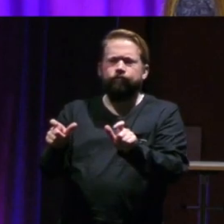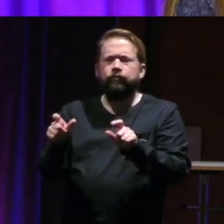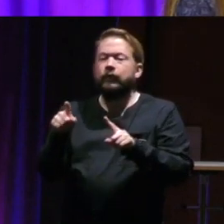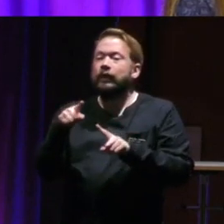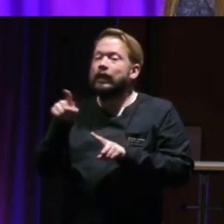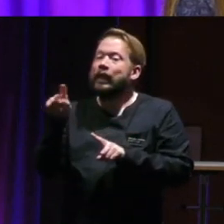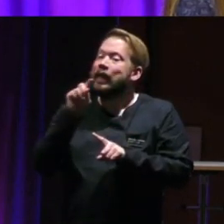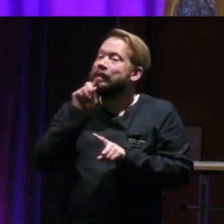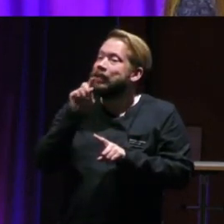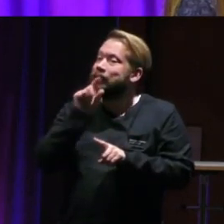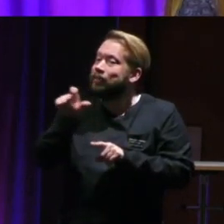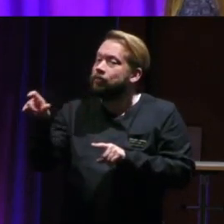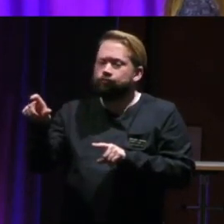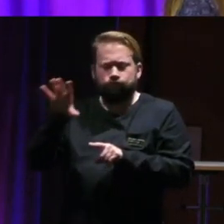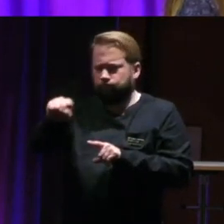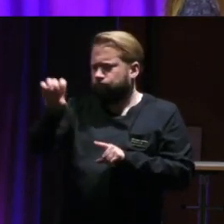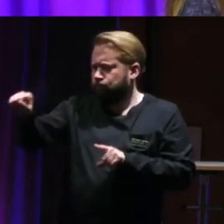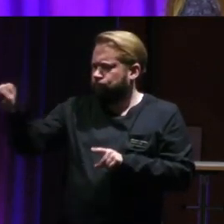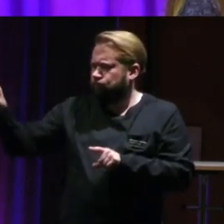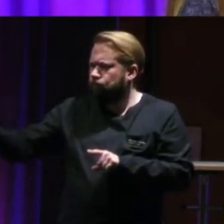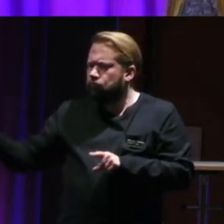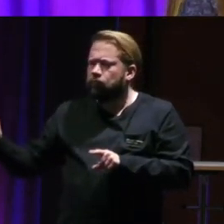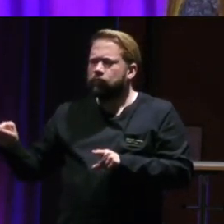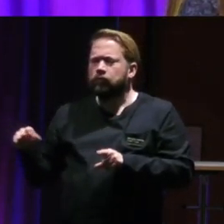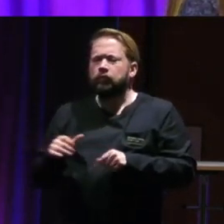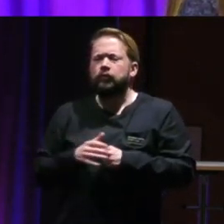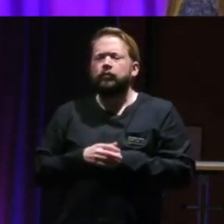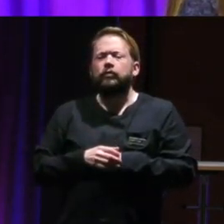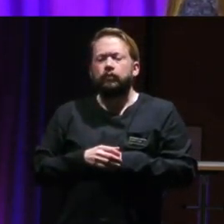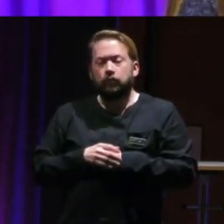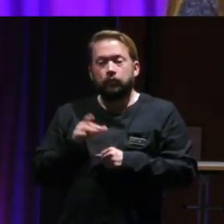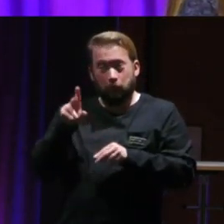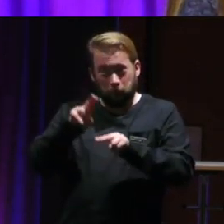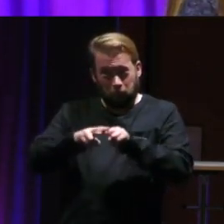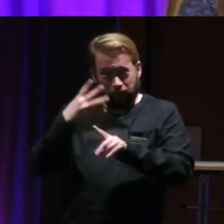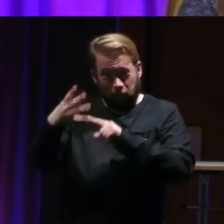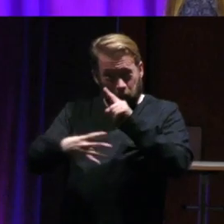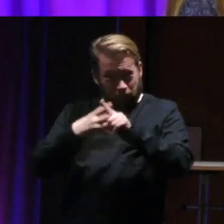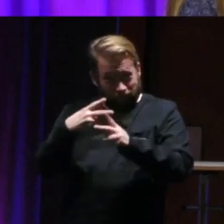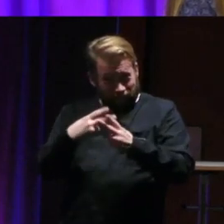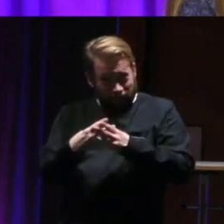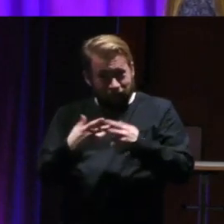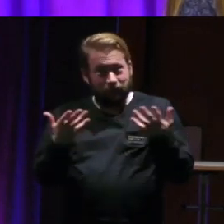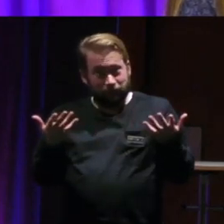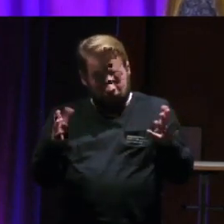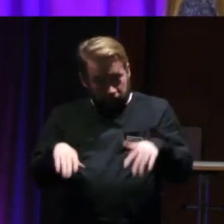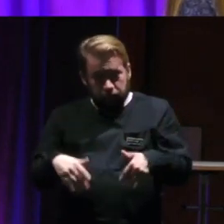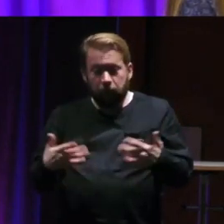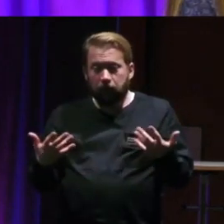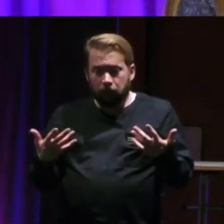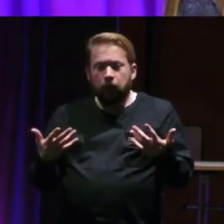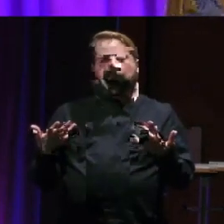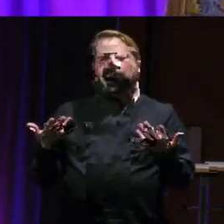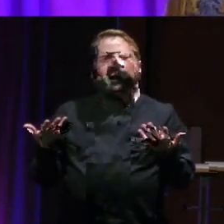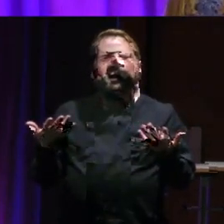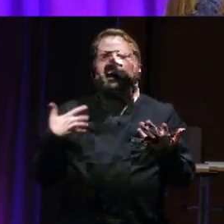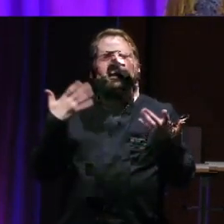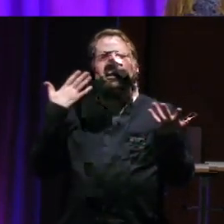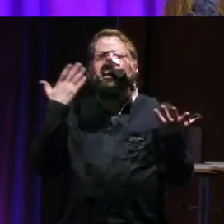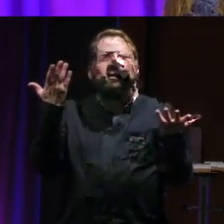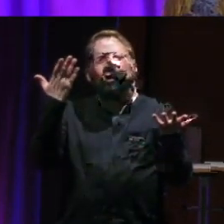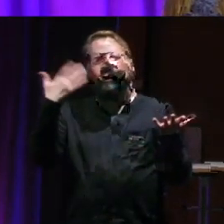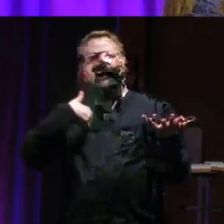state. Now he has spent 4 years in prison. Now, what do we know about? Because he started